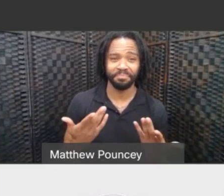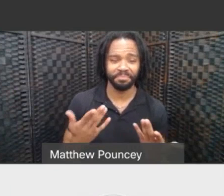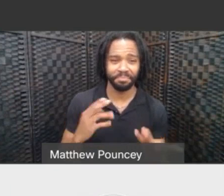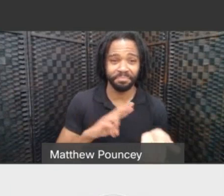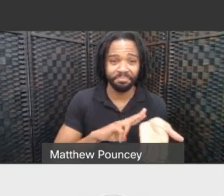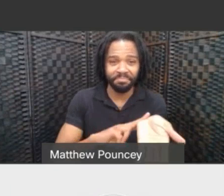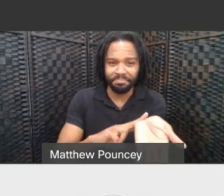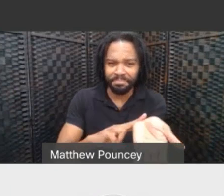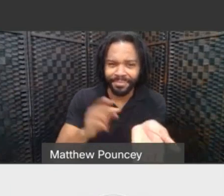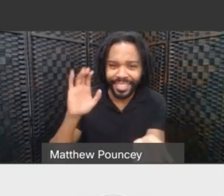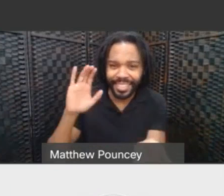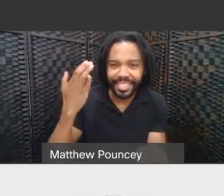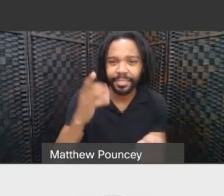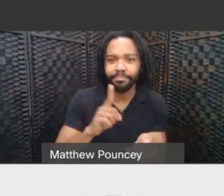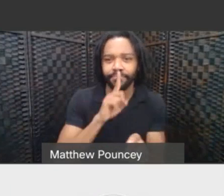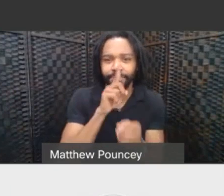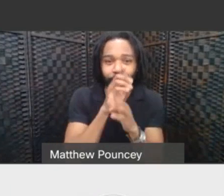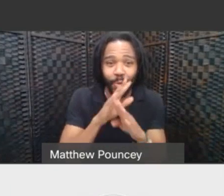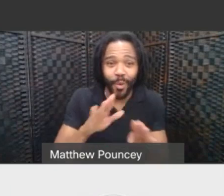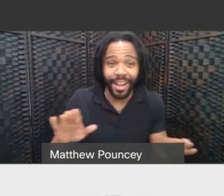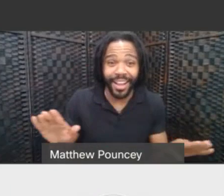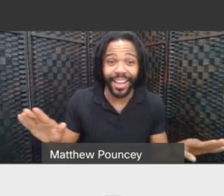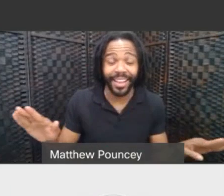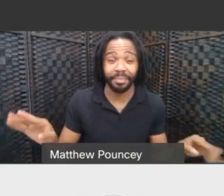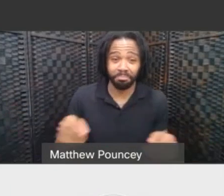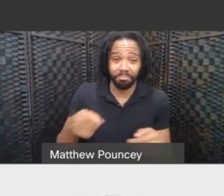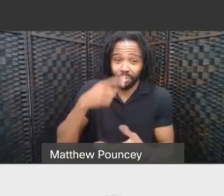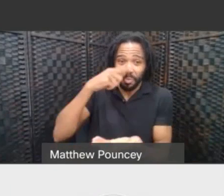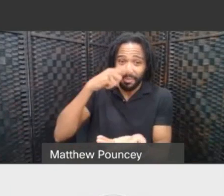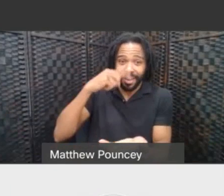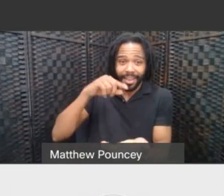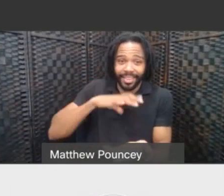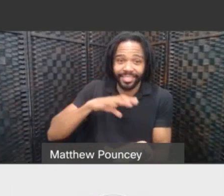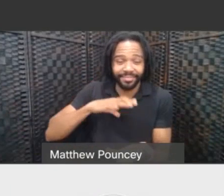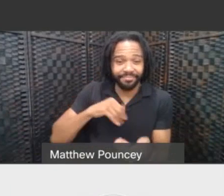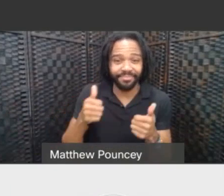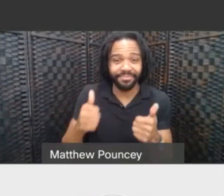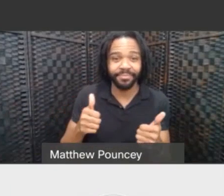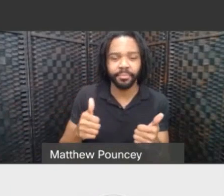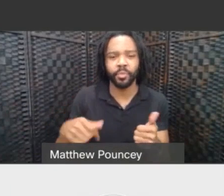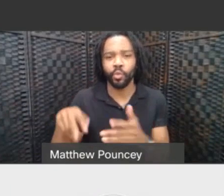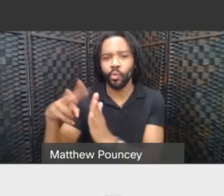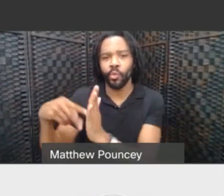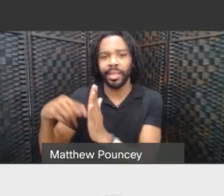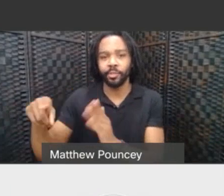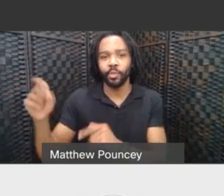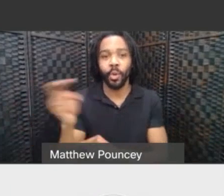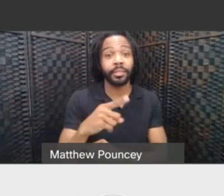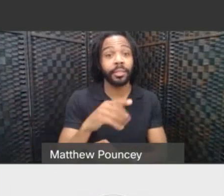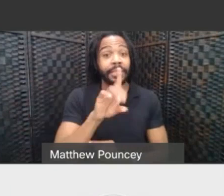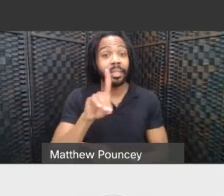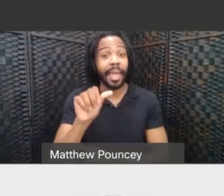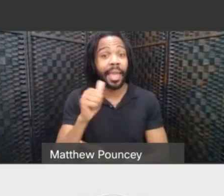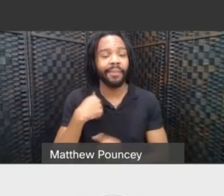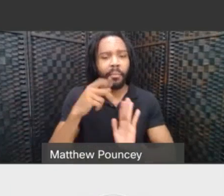is not a problem for me at all. um, Does DDA have a policy or